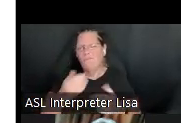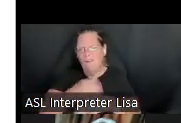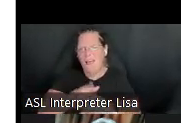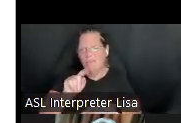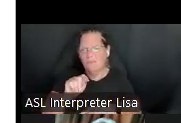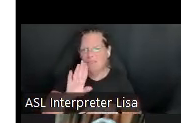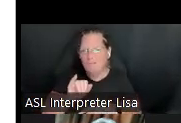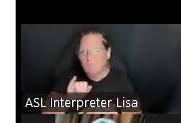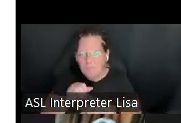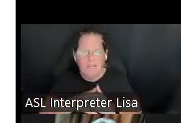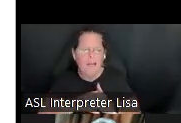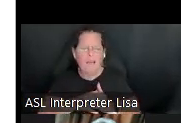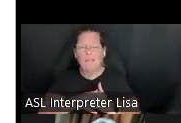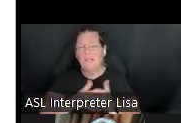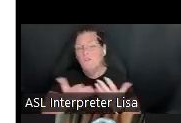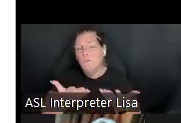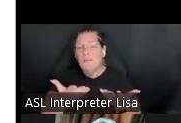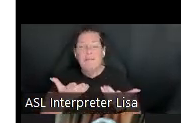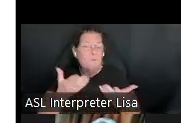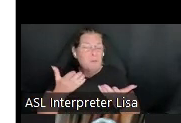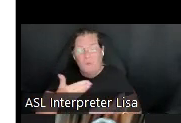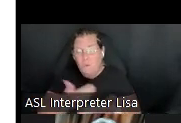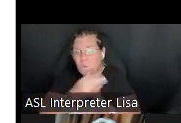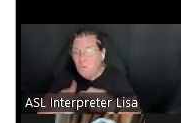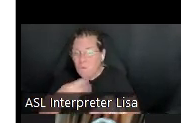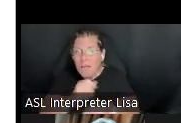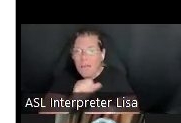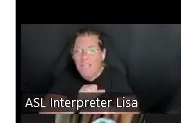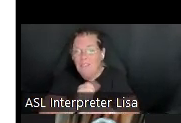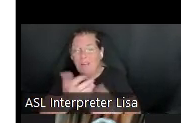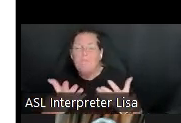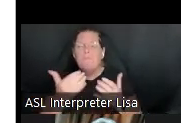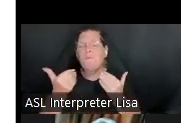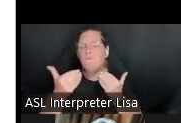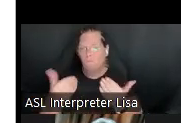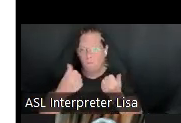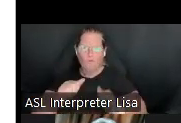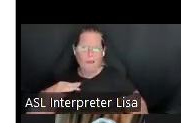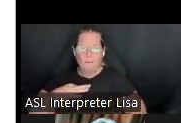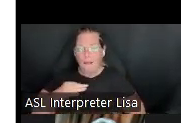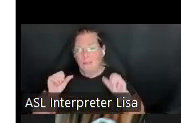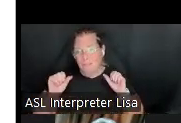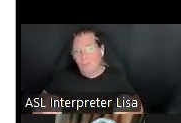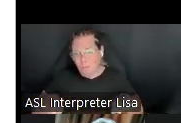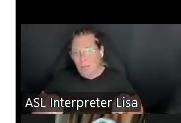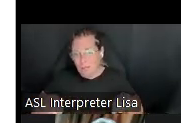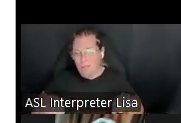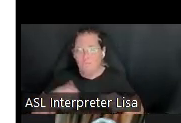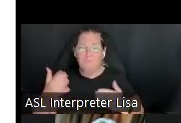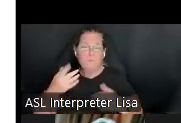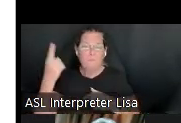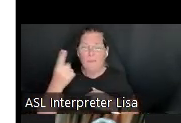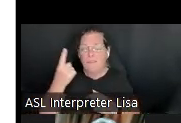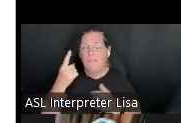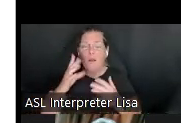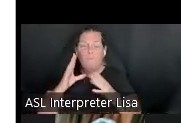volunteering is an alternative. When so many decisions need to be made, if someone is going to be considering going back